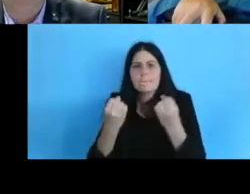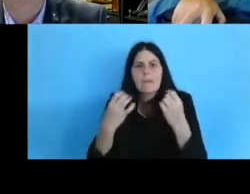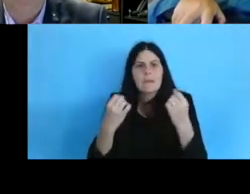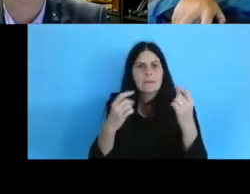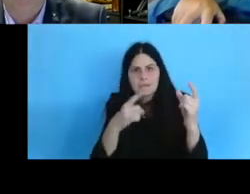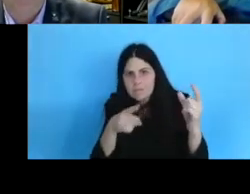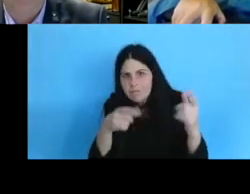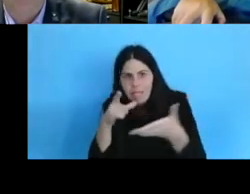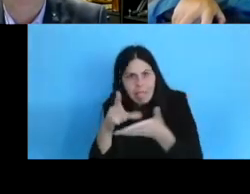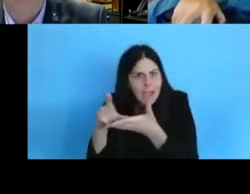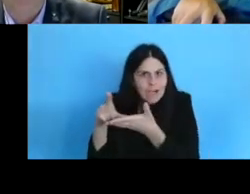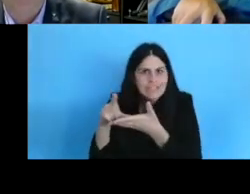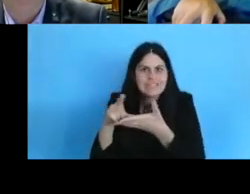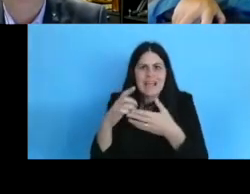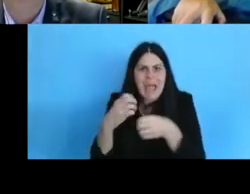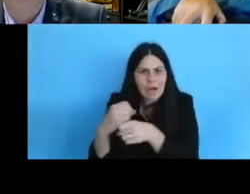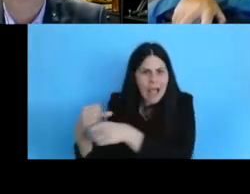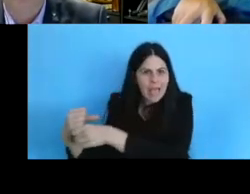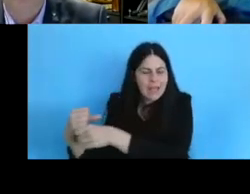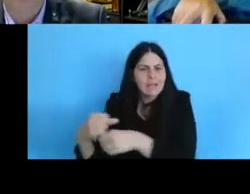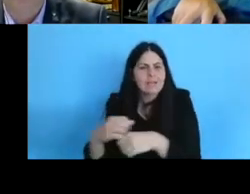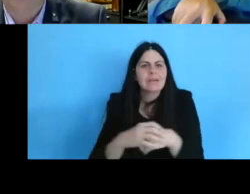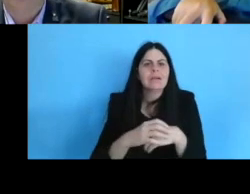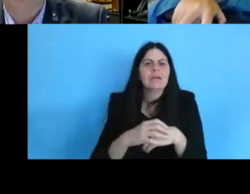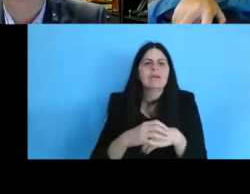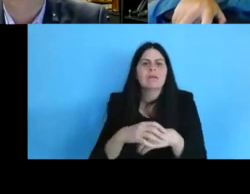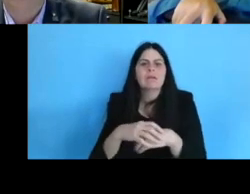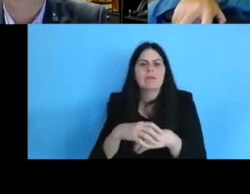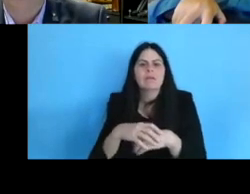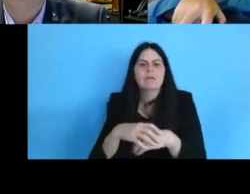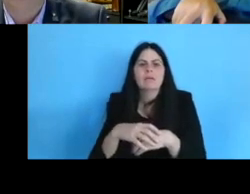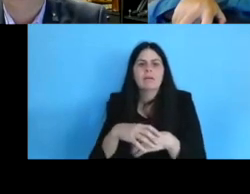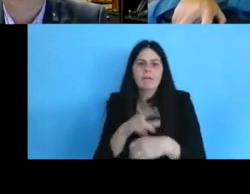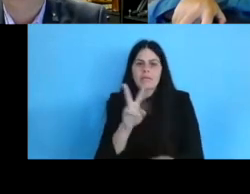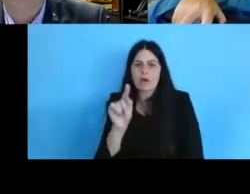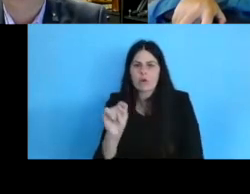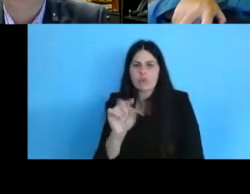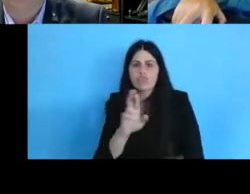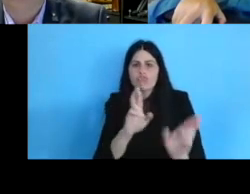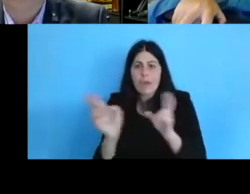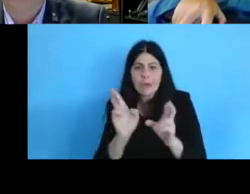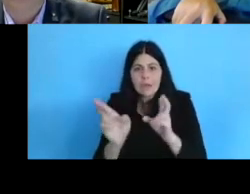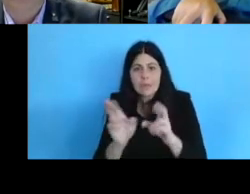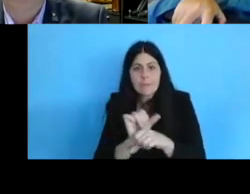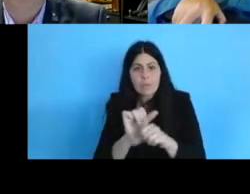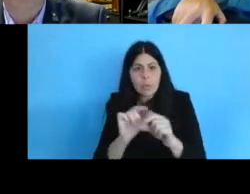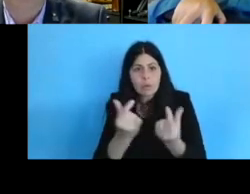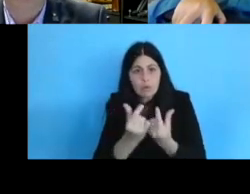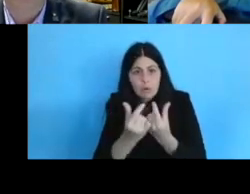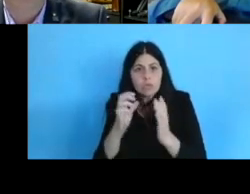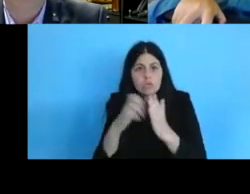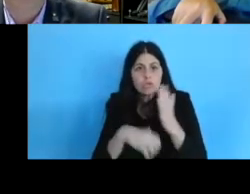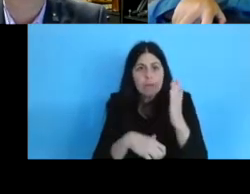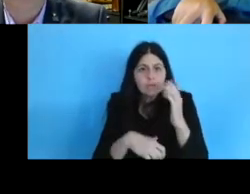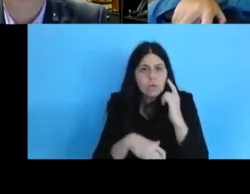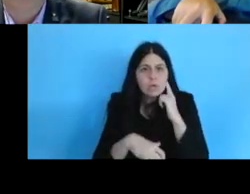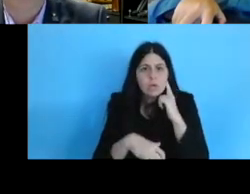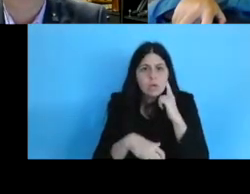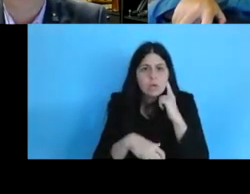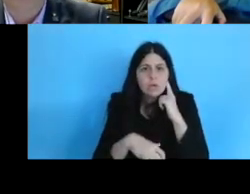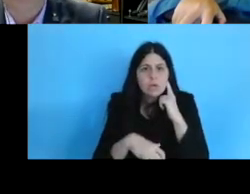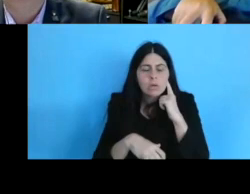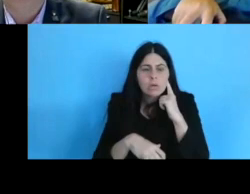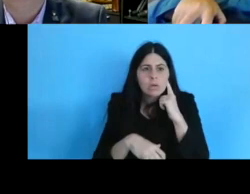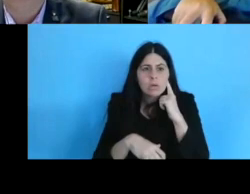Affairs, Veteran Readiness and Employment Group, Chapter 31, that goes through the Veterans Benefit Administration, VBA. Also with the VHA,